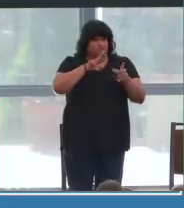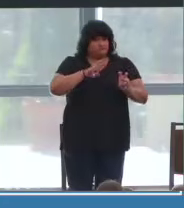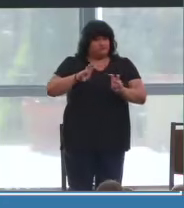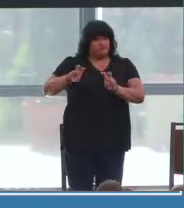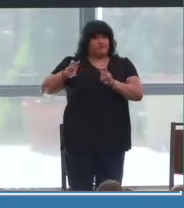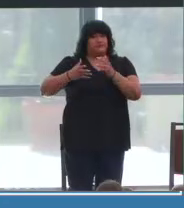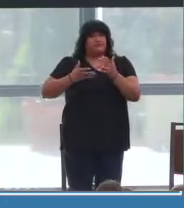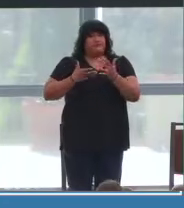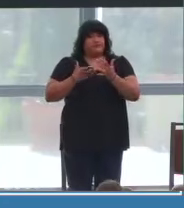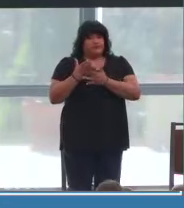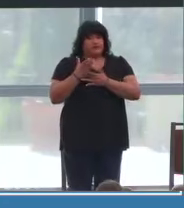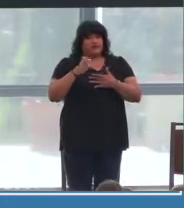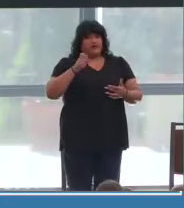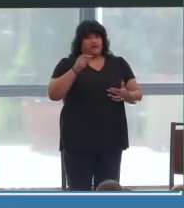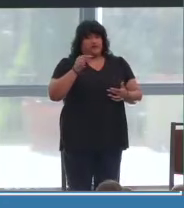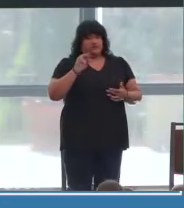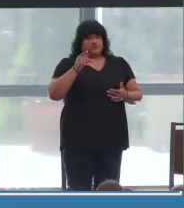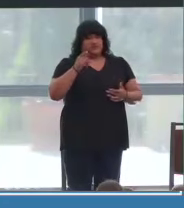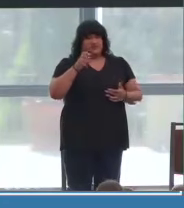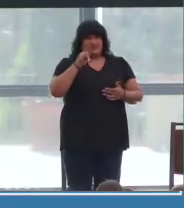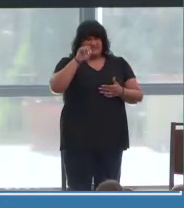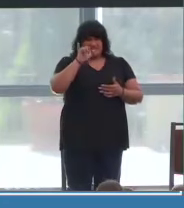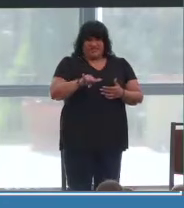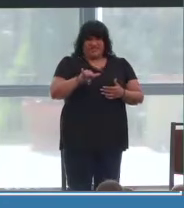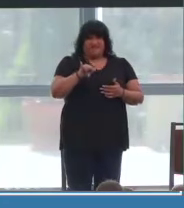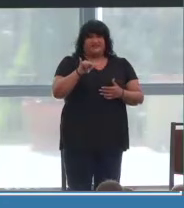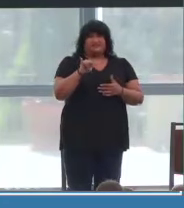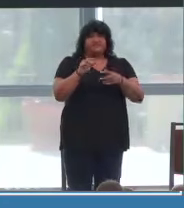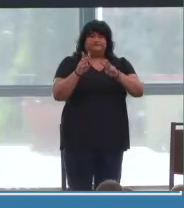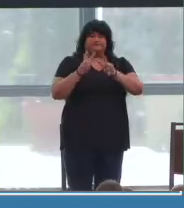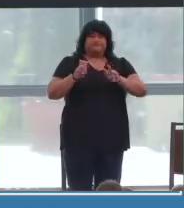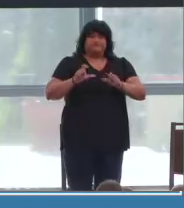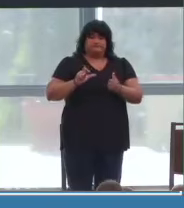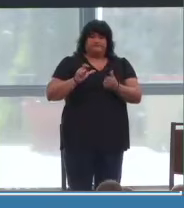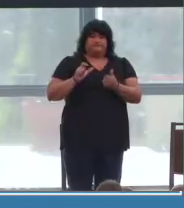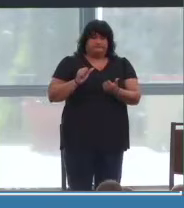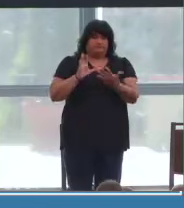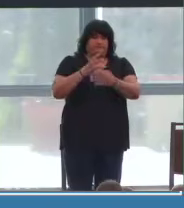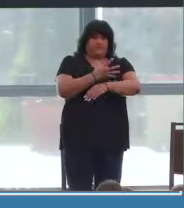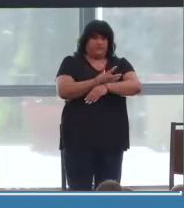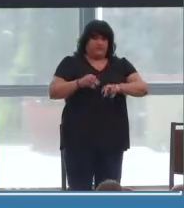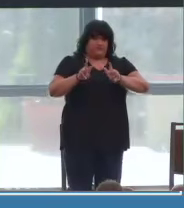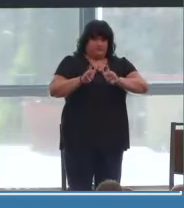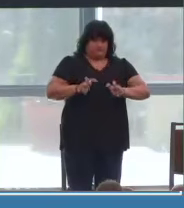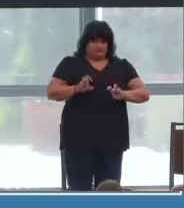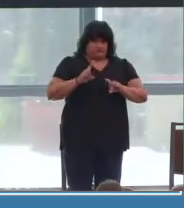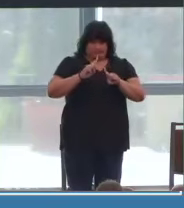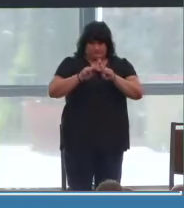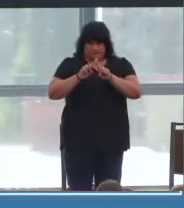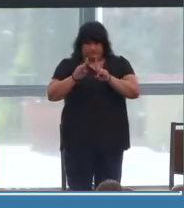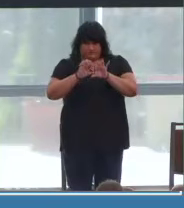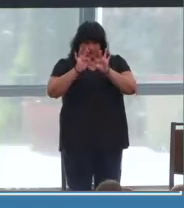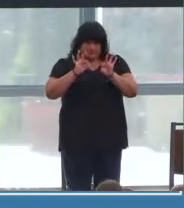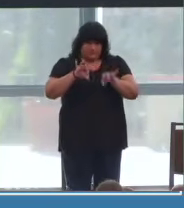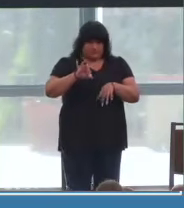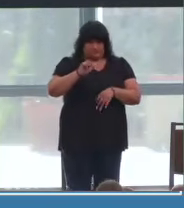through Exogen, which is a diagnostic lab that looks for different forms of complement activation, we can activate complement